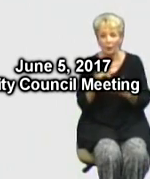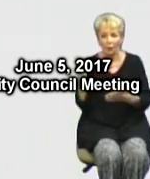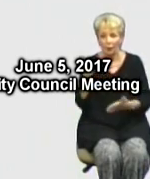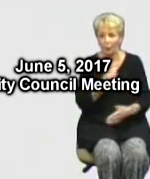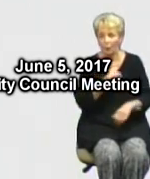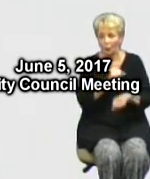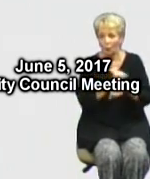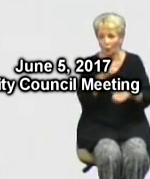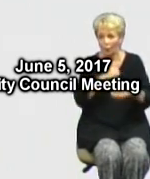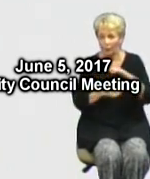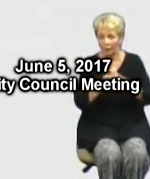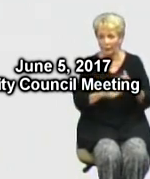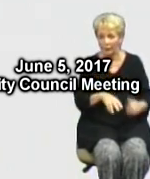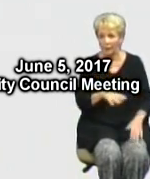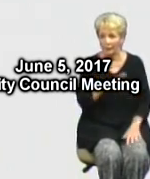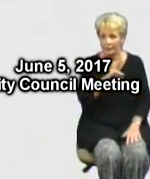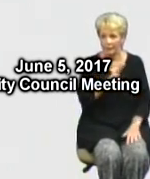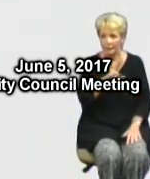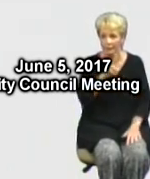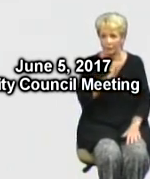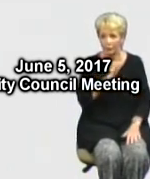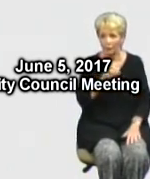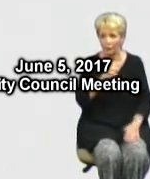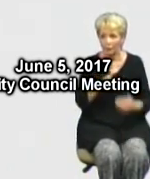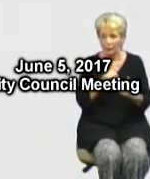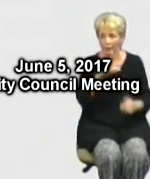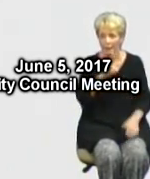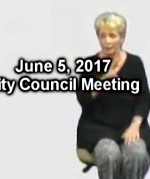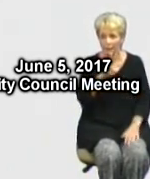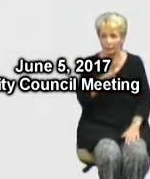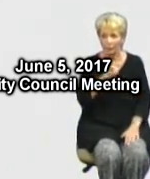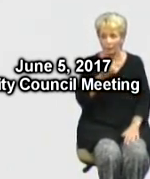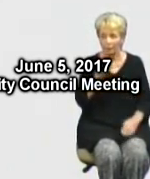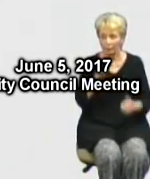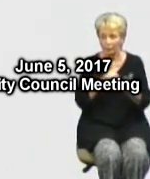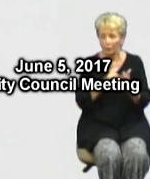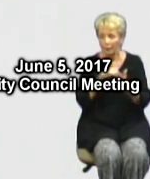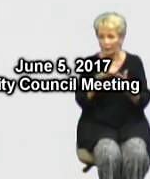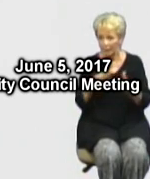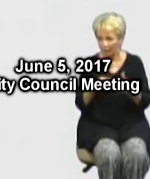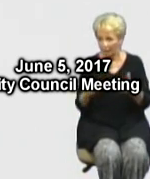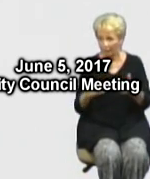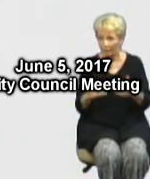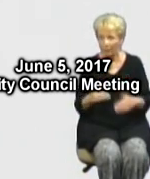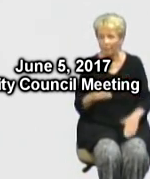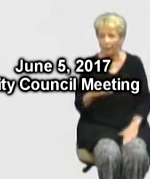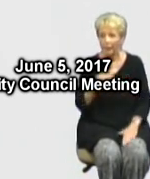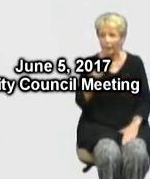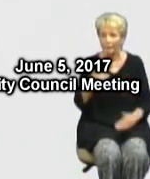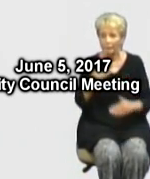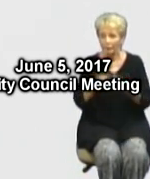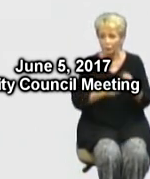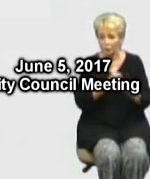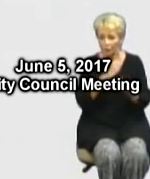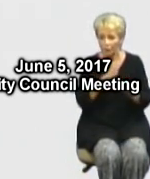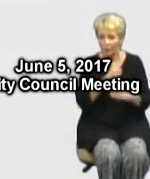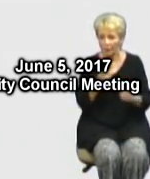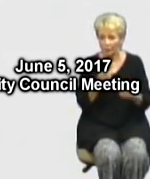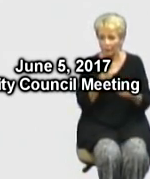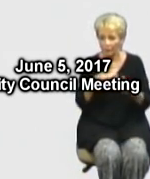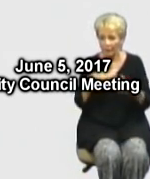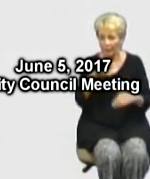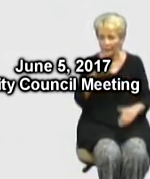working under is 72.6, almost $72.7 million. Next year's budget is a little